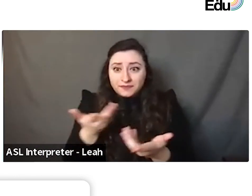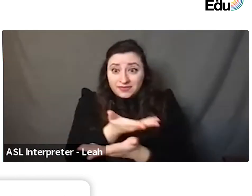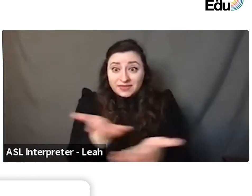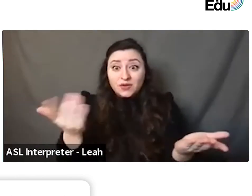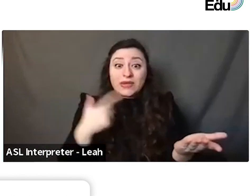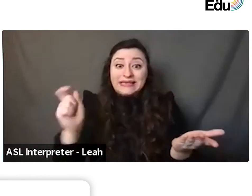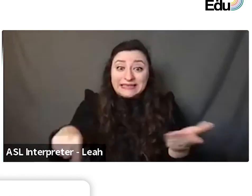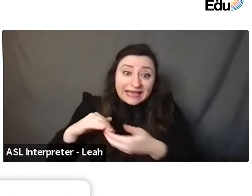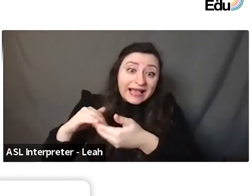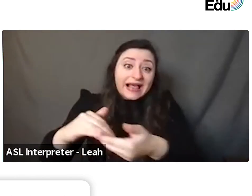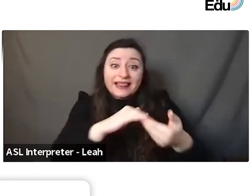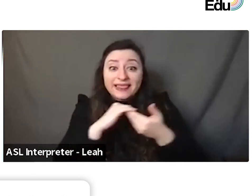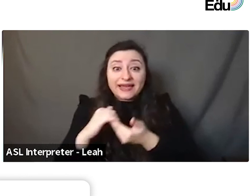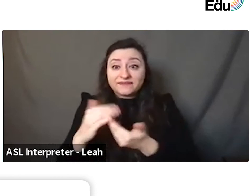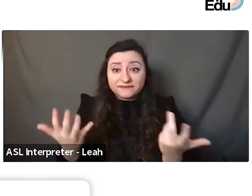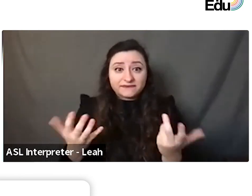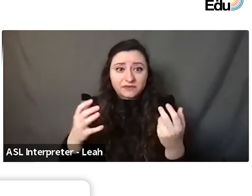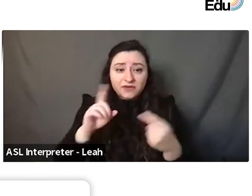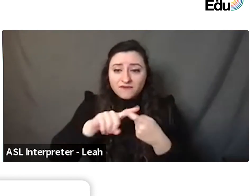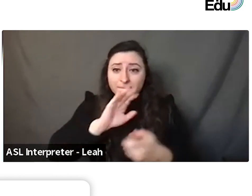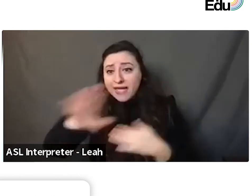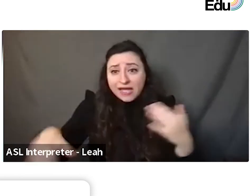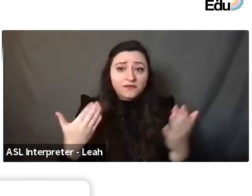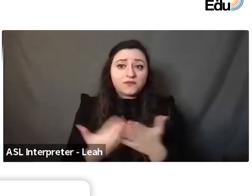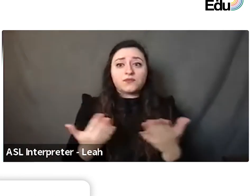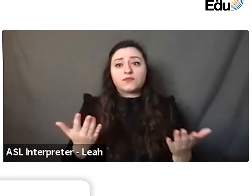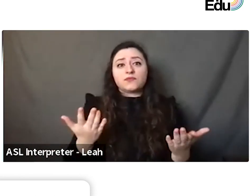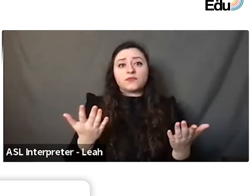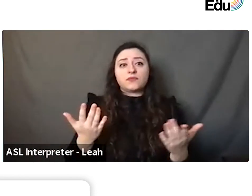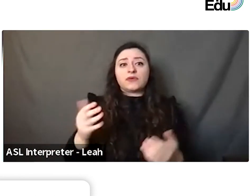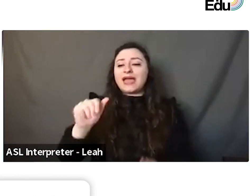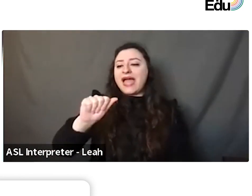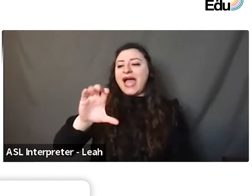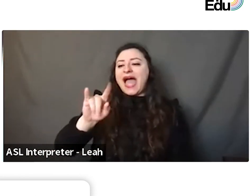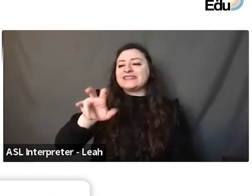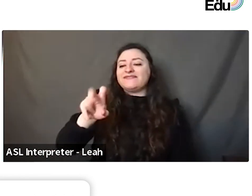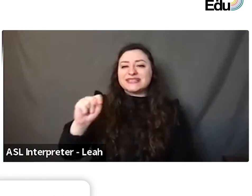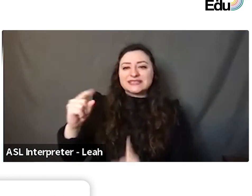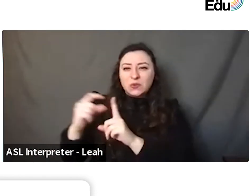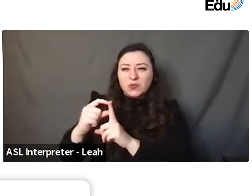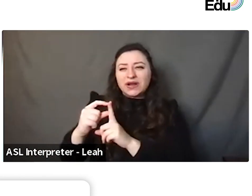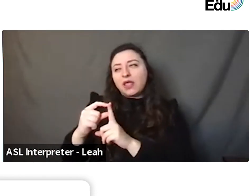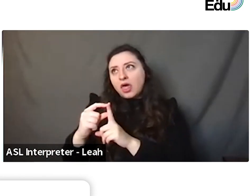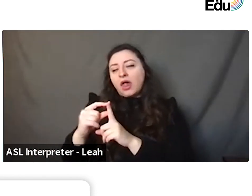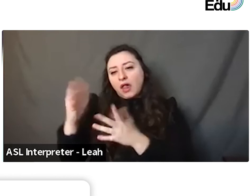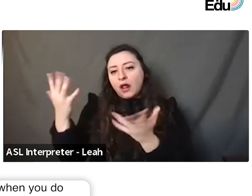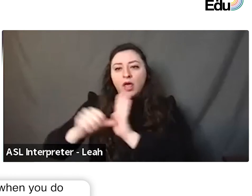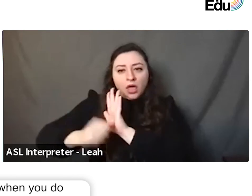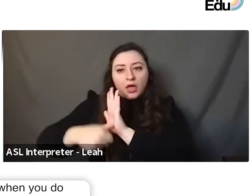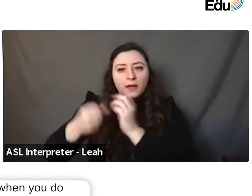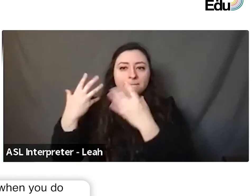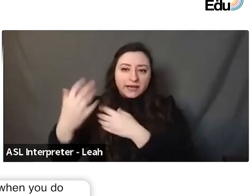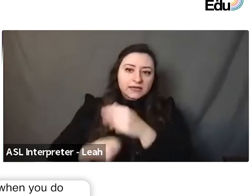this collective action to happen from all of you. And I know the word activist has been stigmatized for so many years. You